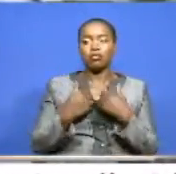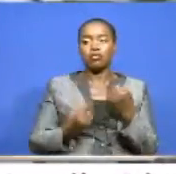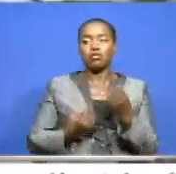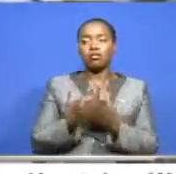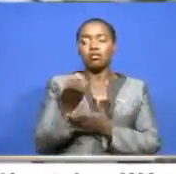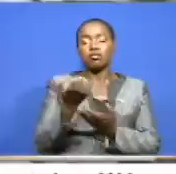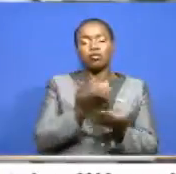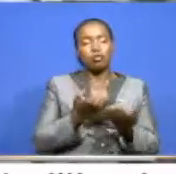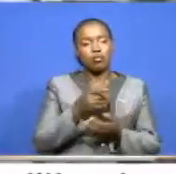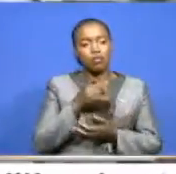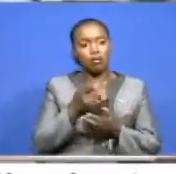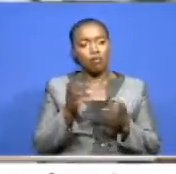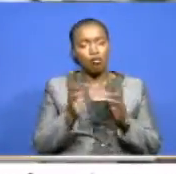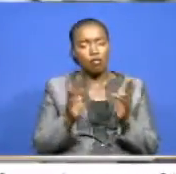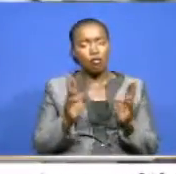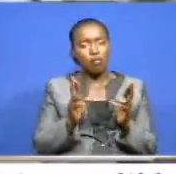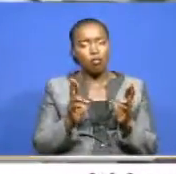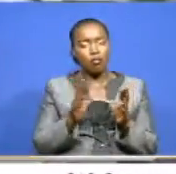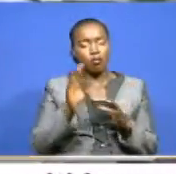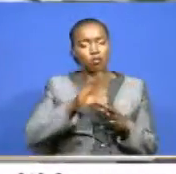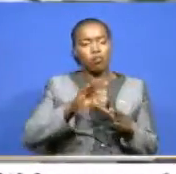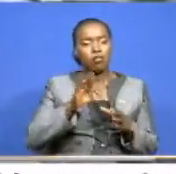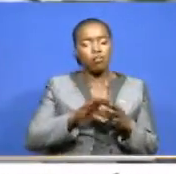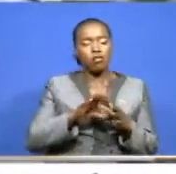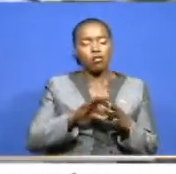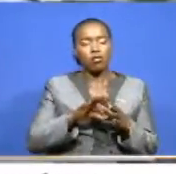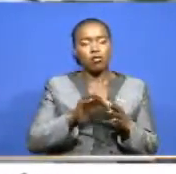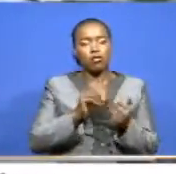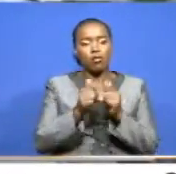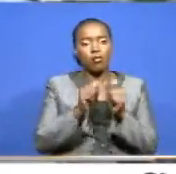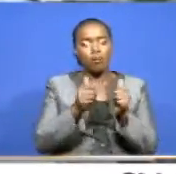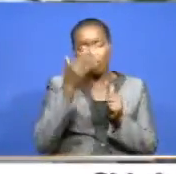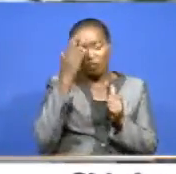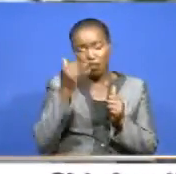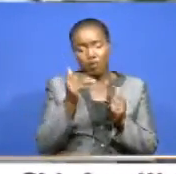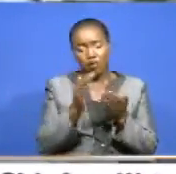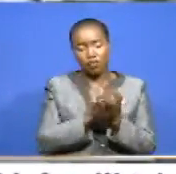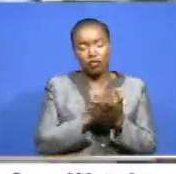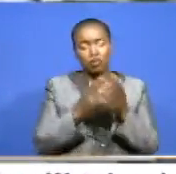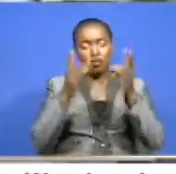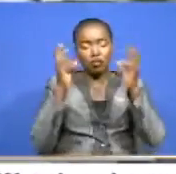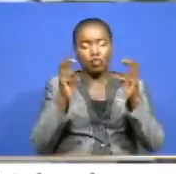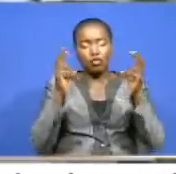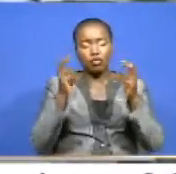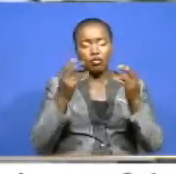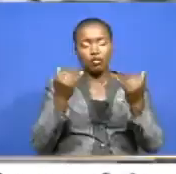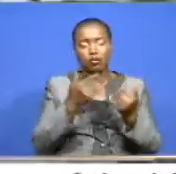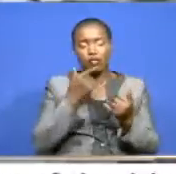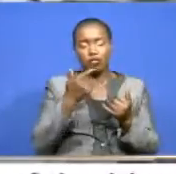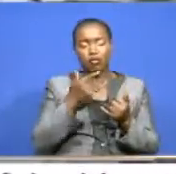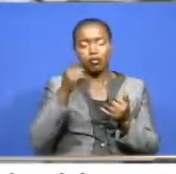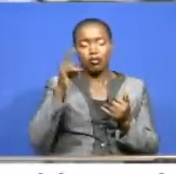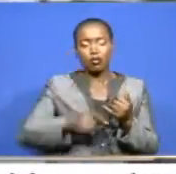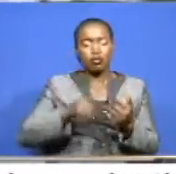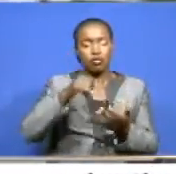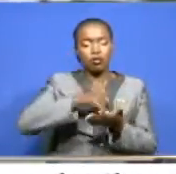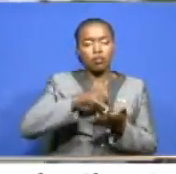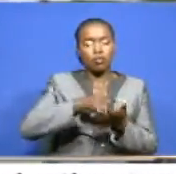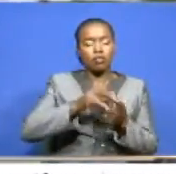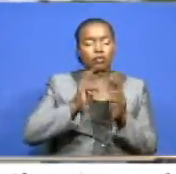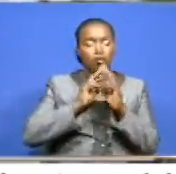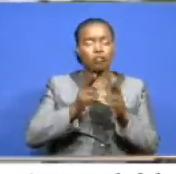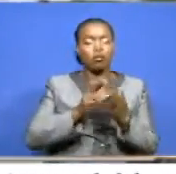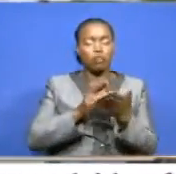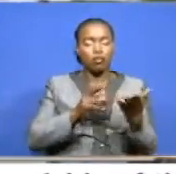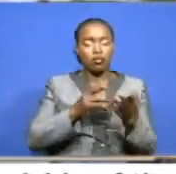Are you ready, let's say, for a referendum which will be contested, because there are some issues which people have said they wanted to be included in the report and